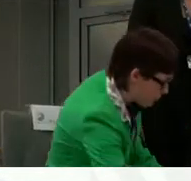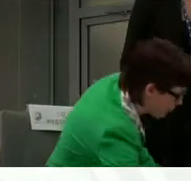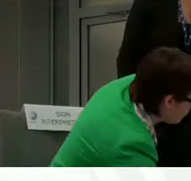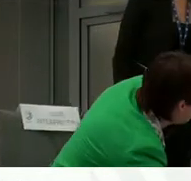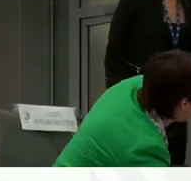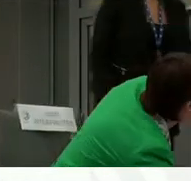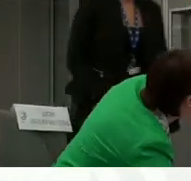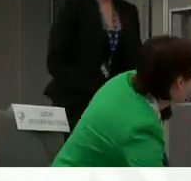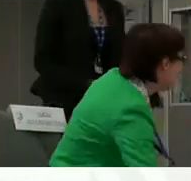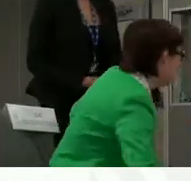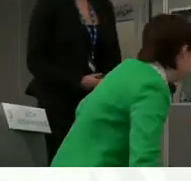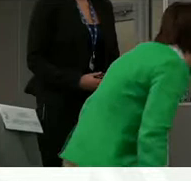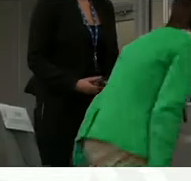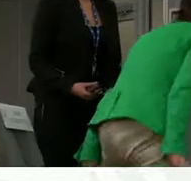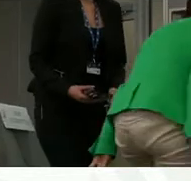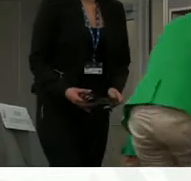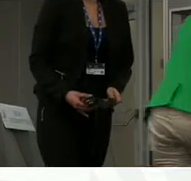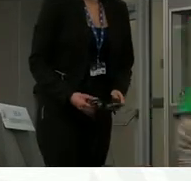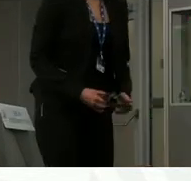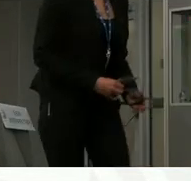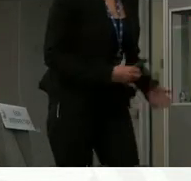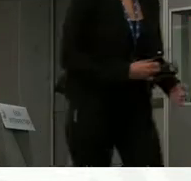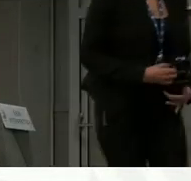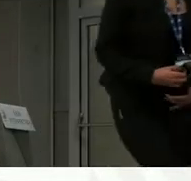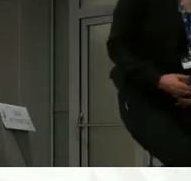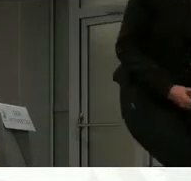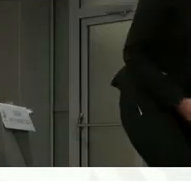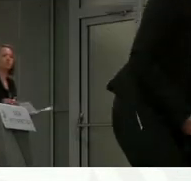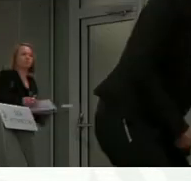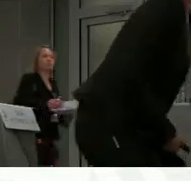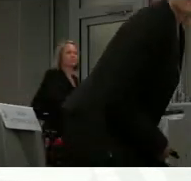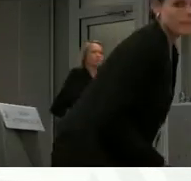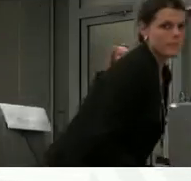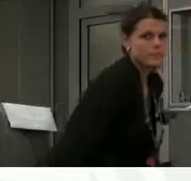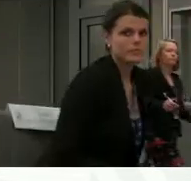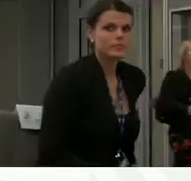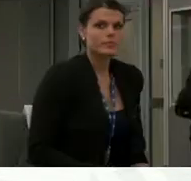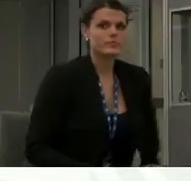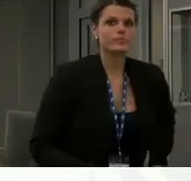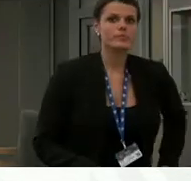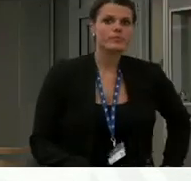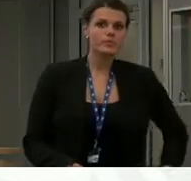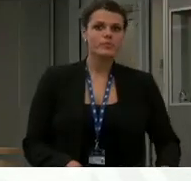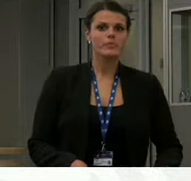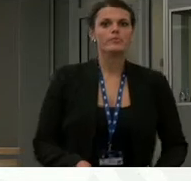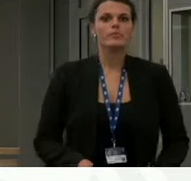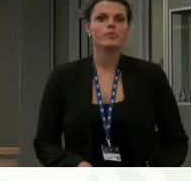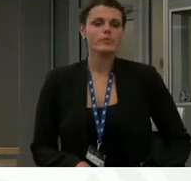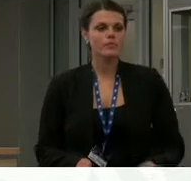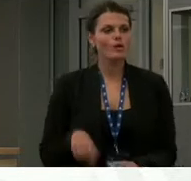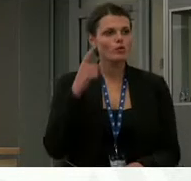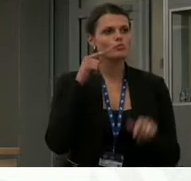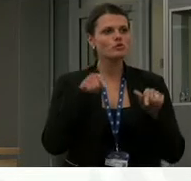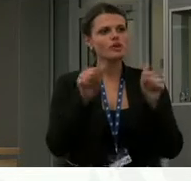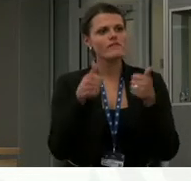Thank you, Ms. Sale. I think that the cooperation of these sectors, is what we